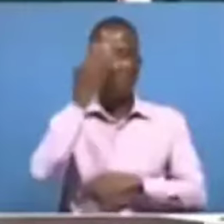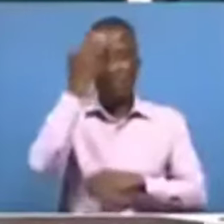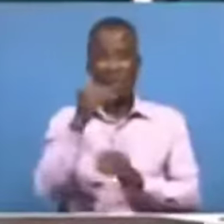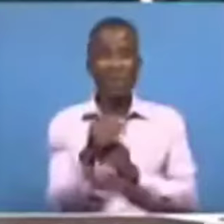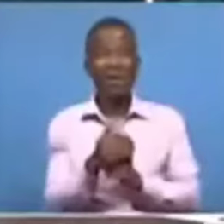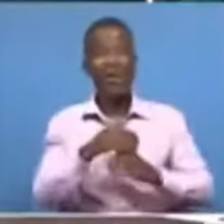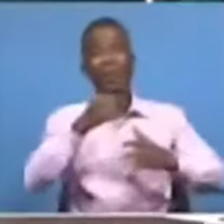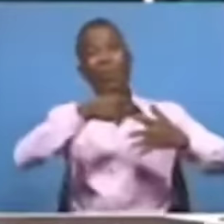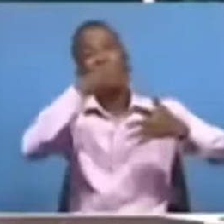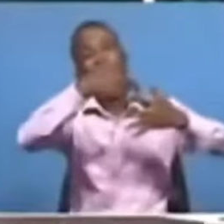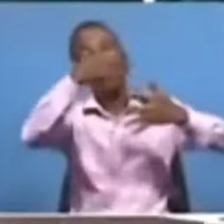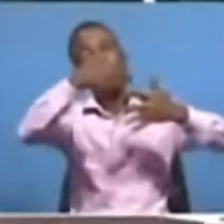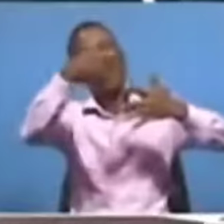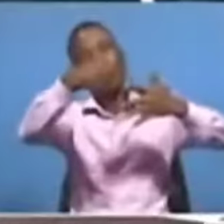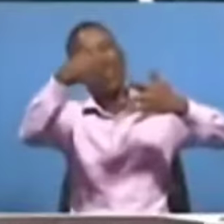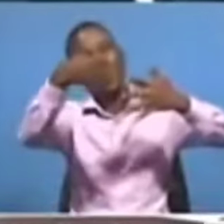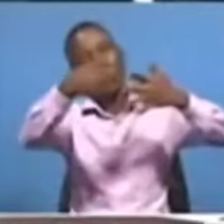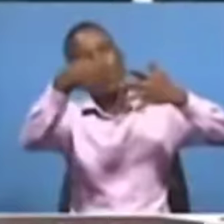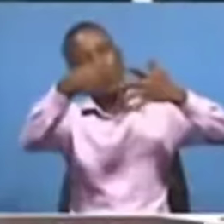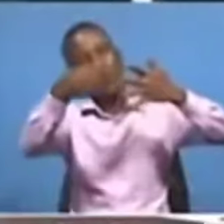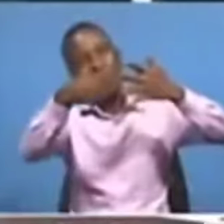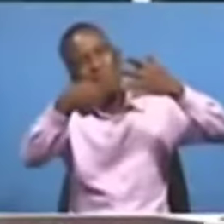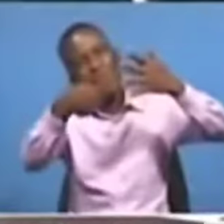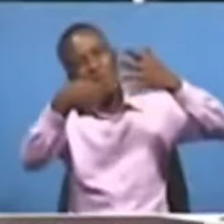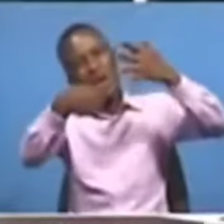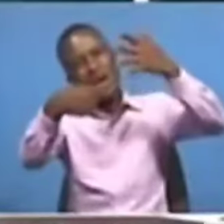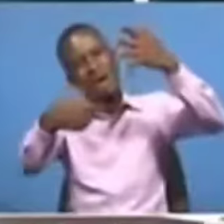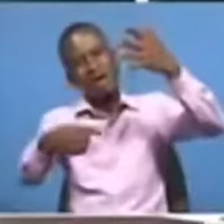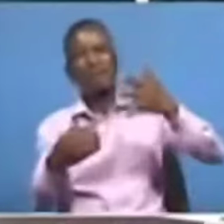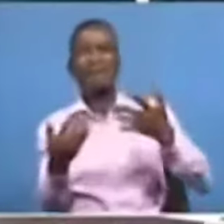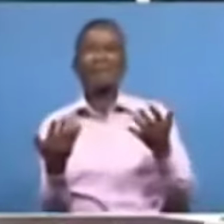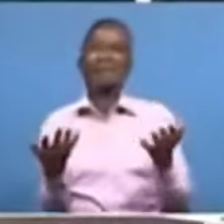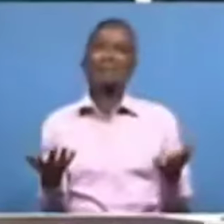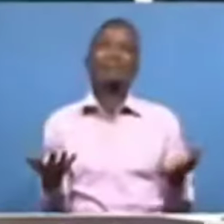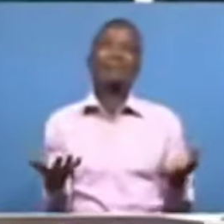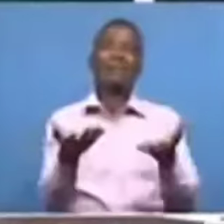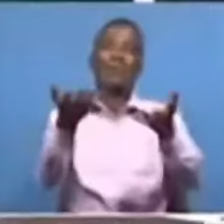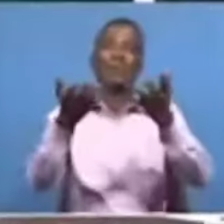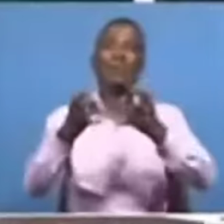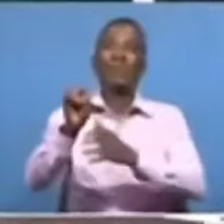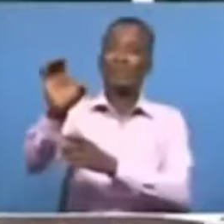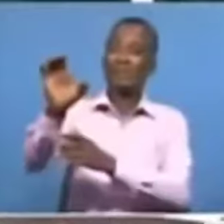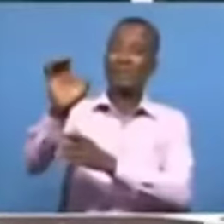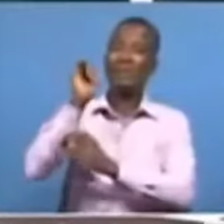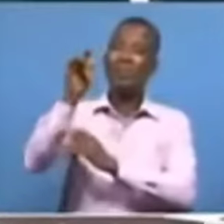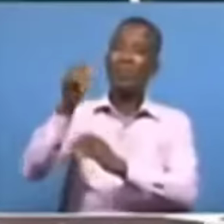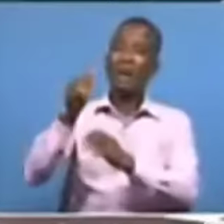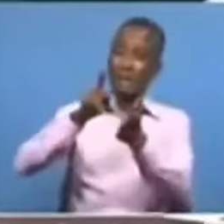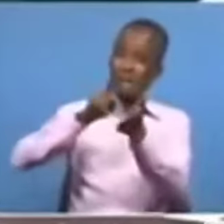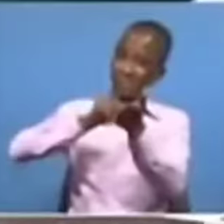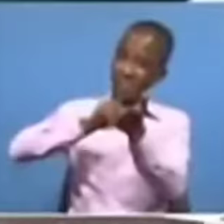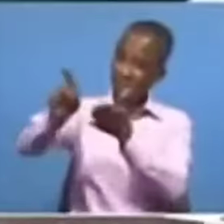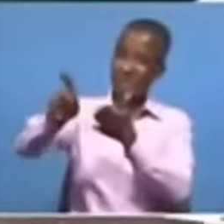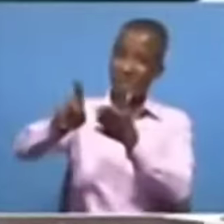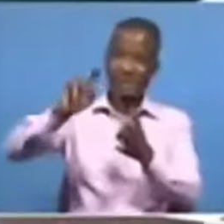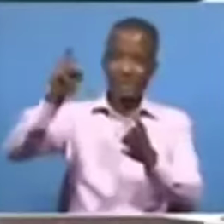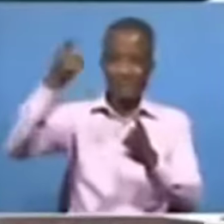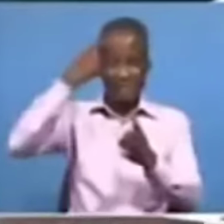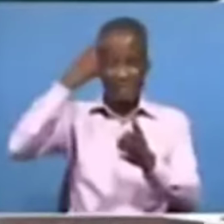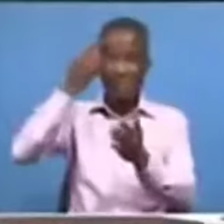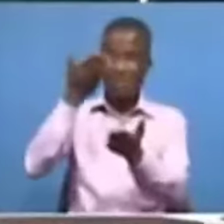through all these tedious processes just to get a public officer who we pay as citizens